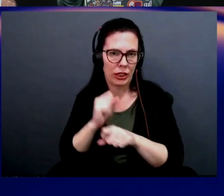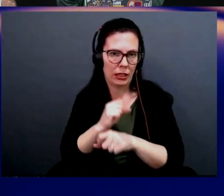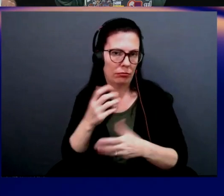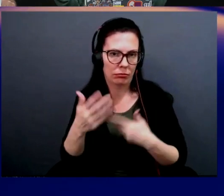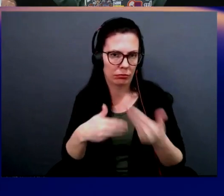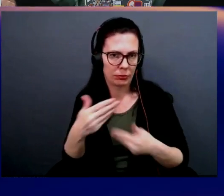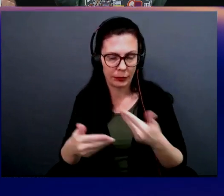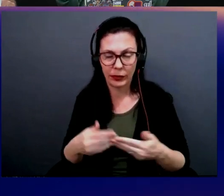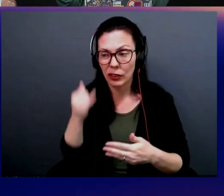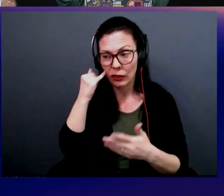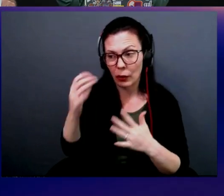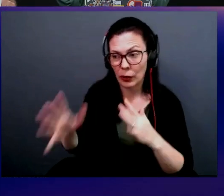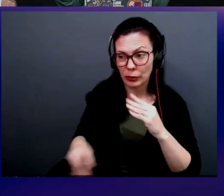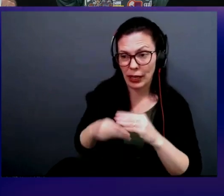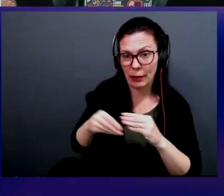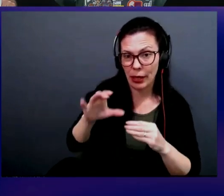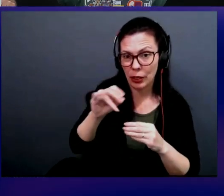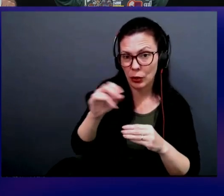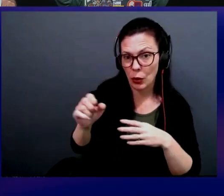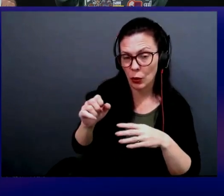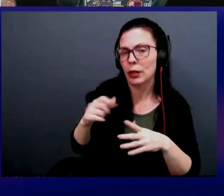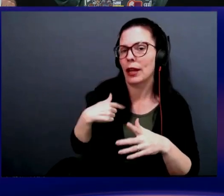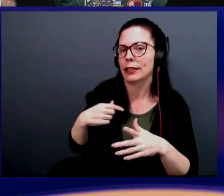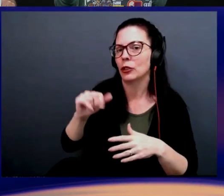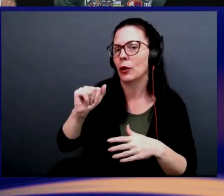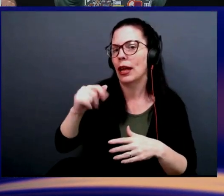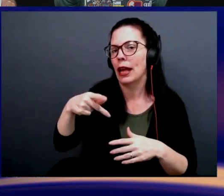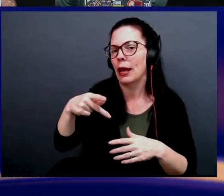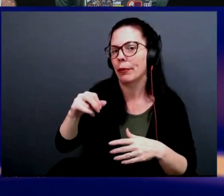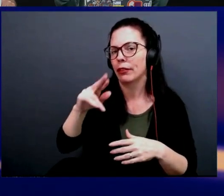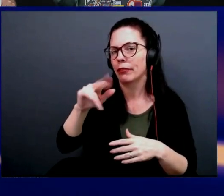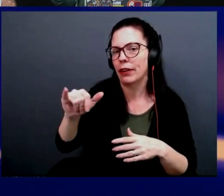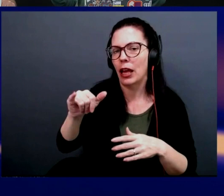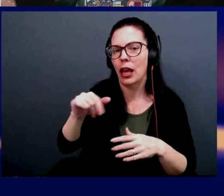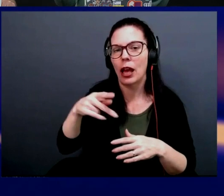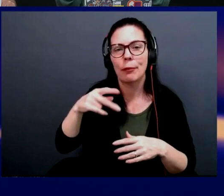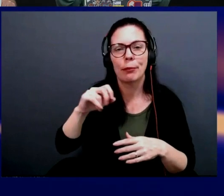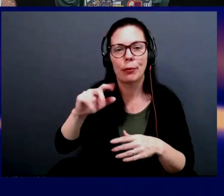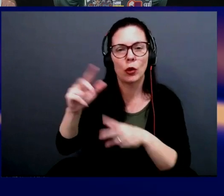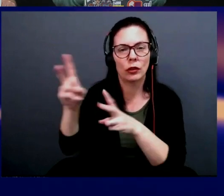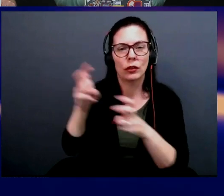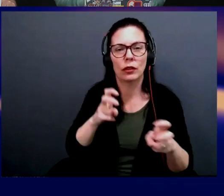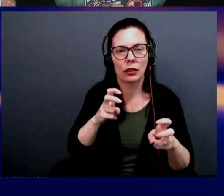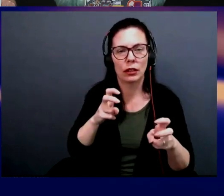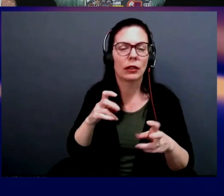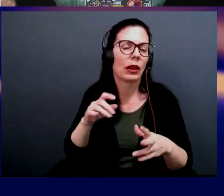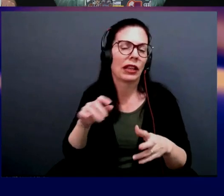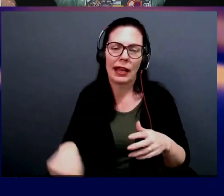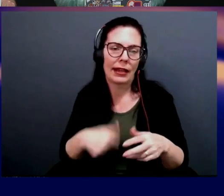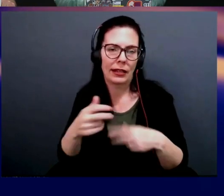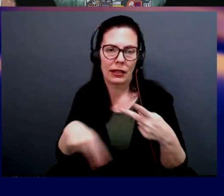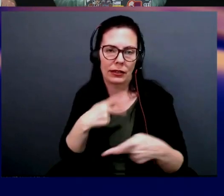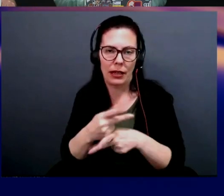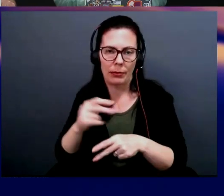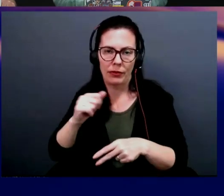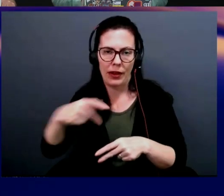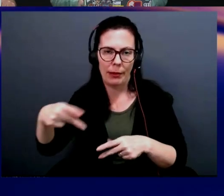code base now, I just do an Amplify pull like you would normally do in any other Amplify application, but now it'll pull in UI components when I do